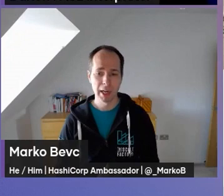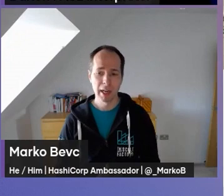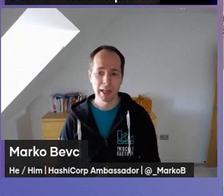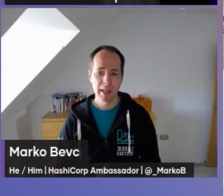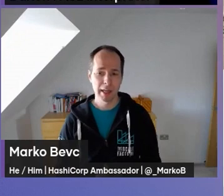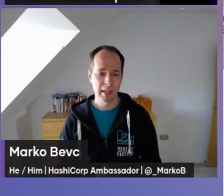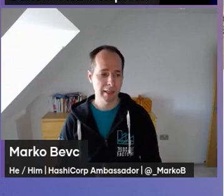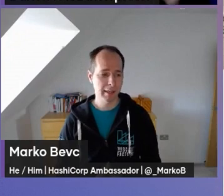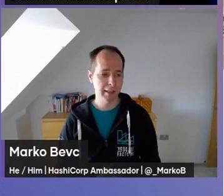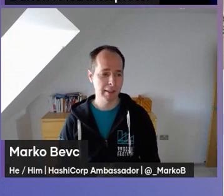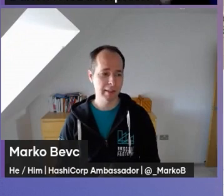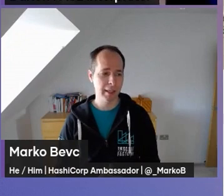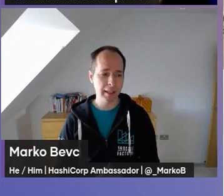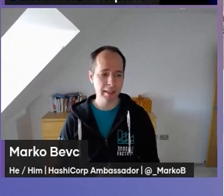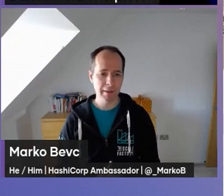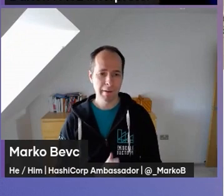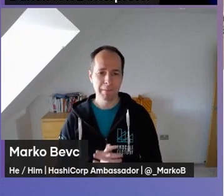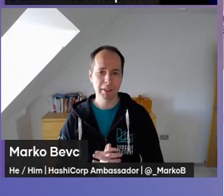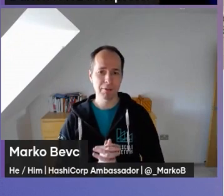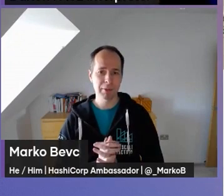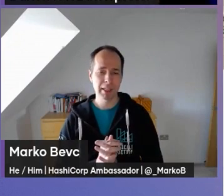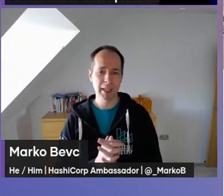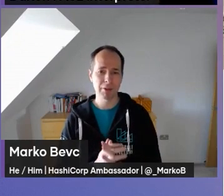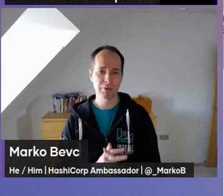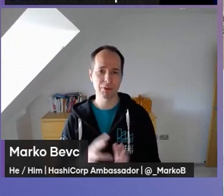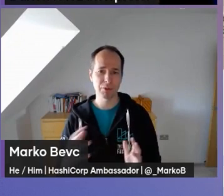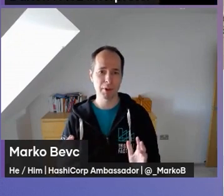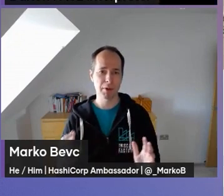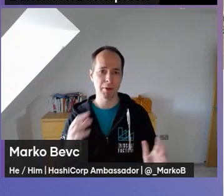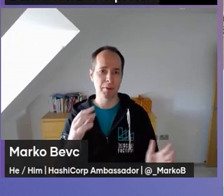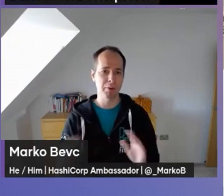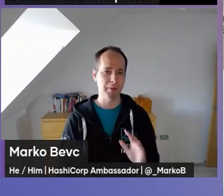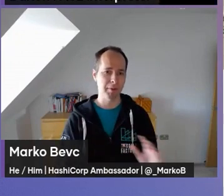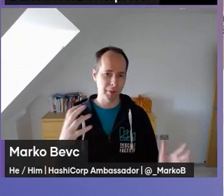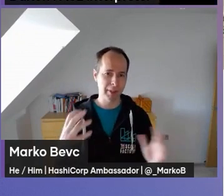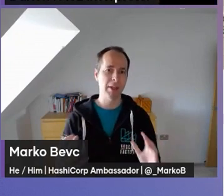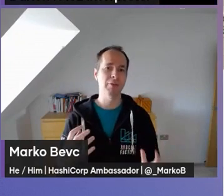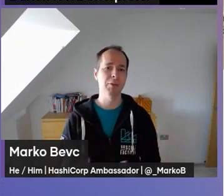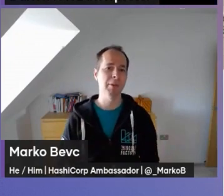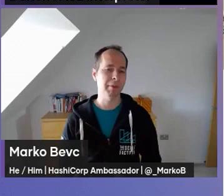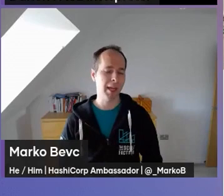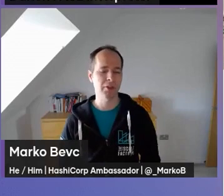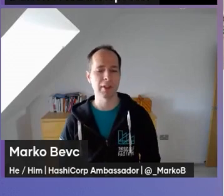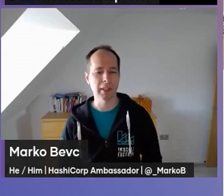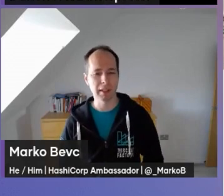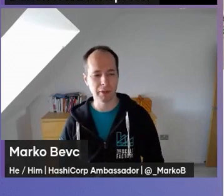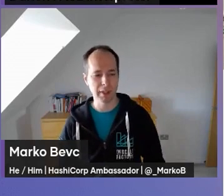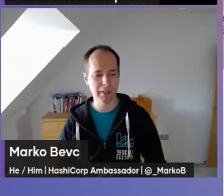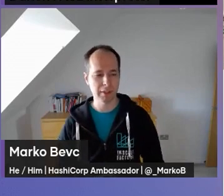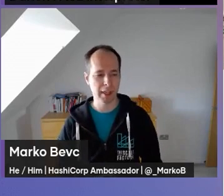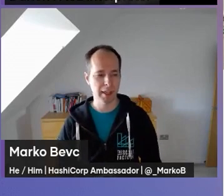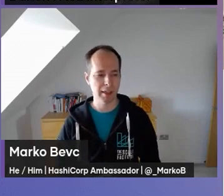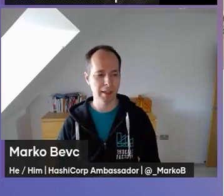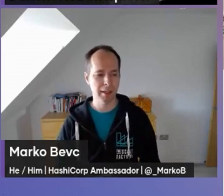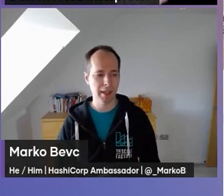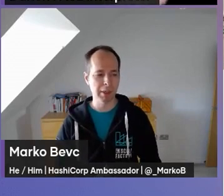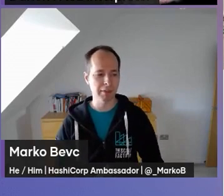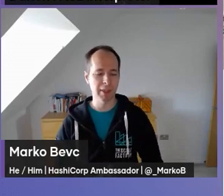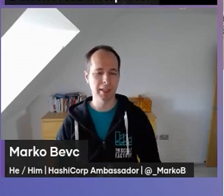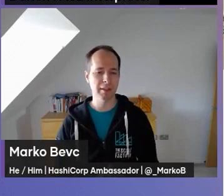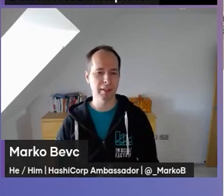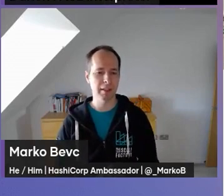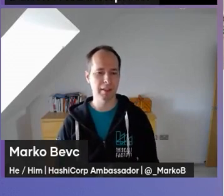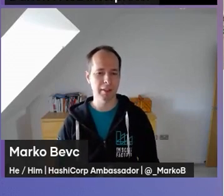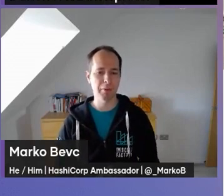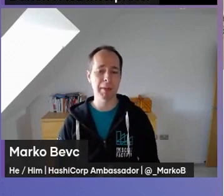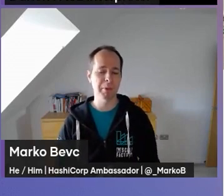you. And I think that kind of really kind of shows what kind of tooling we actually need nowadays. And I believe